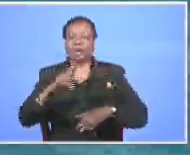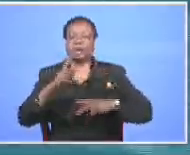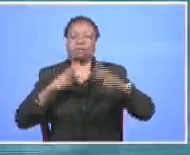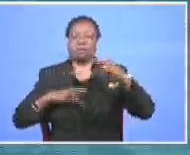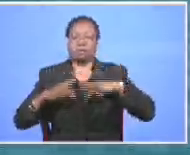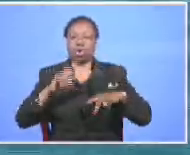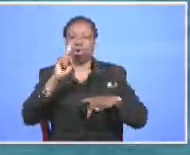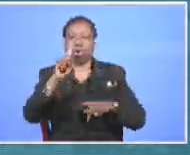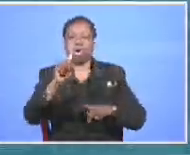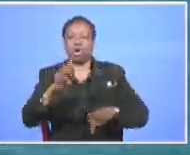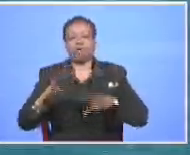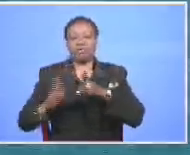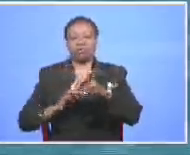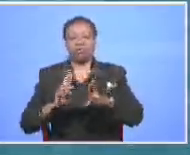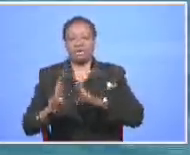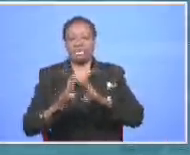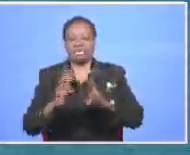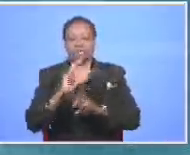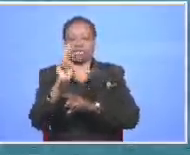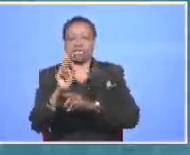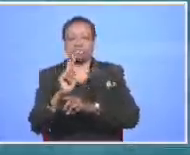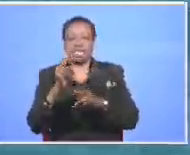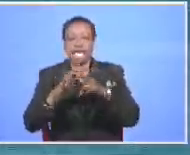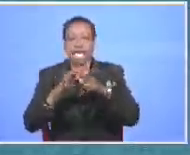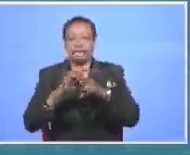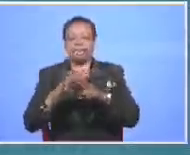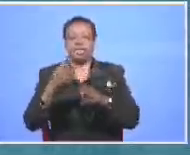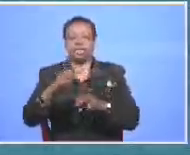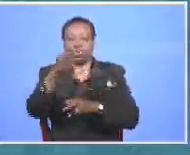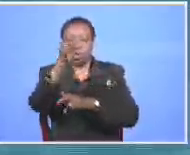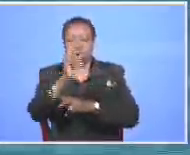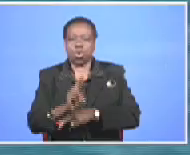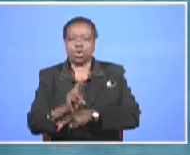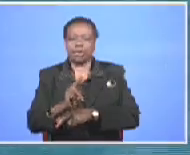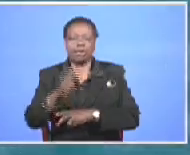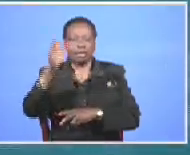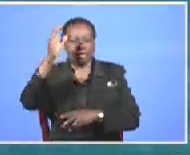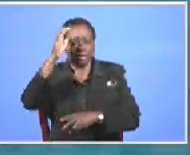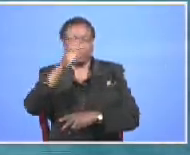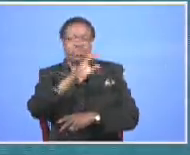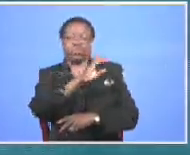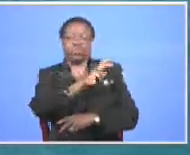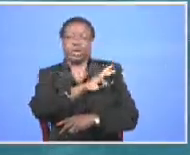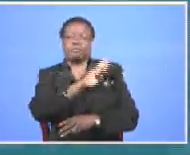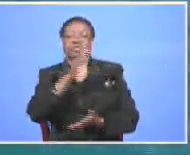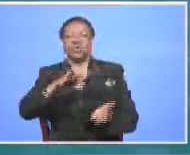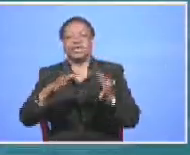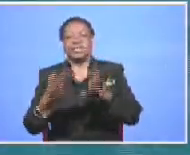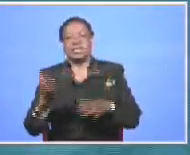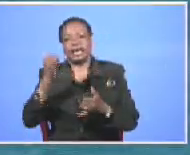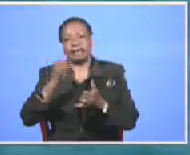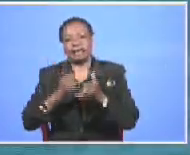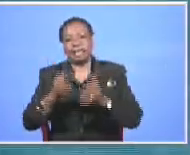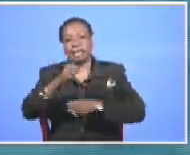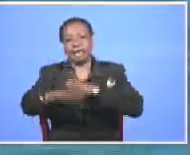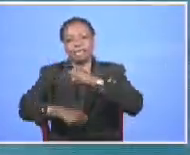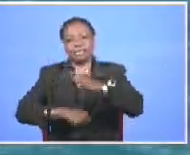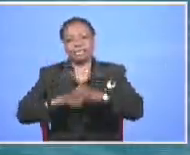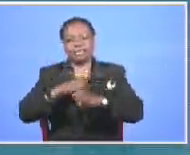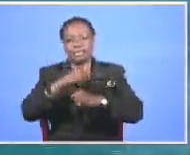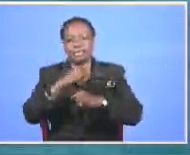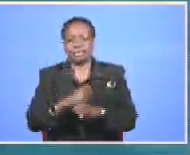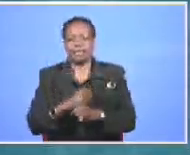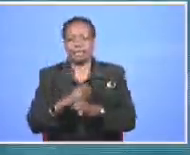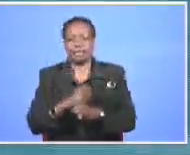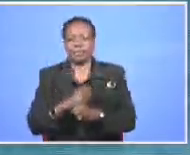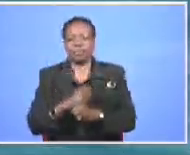was named to honor fallen sailor Cameron Williams, who died tragically last year, and Buzzy making this presentation to